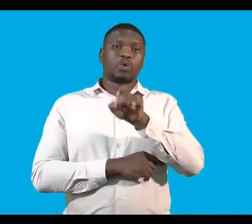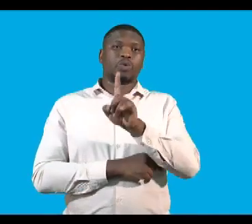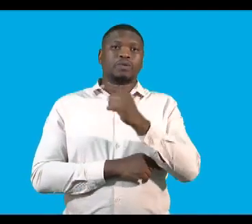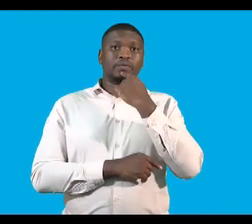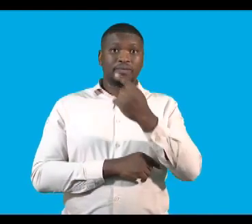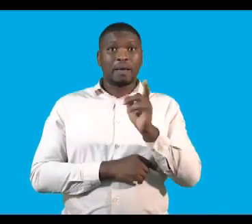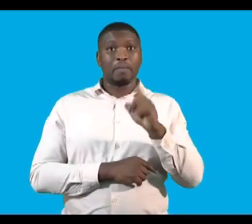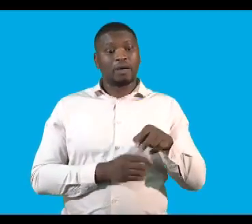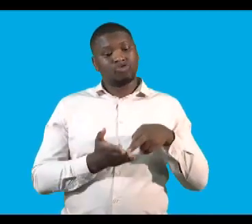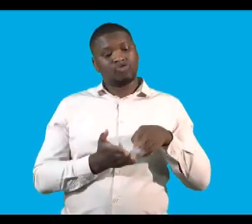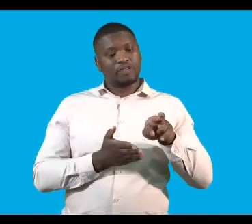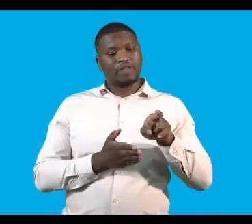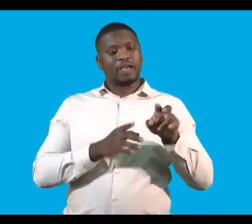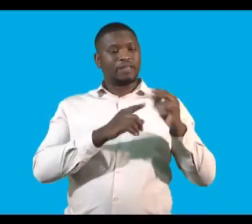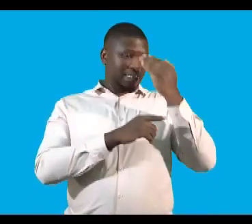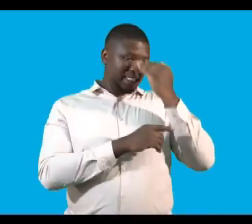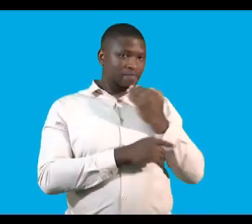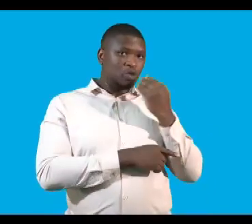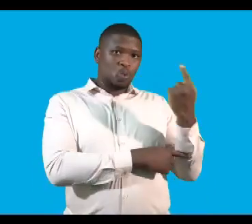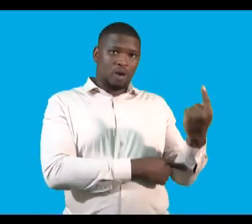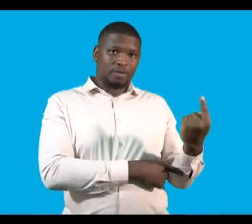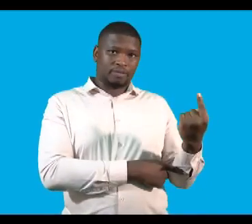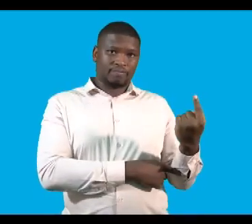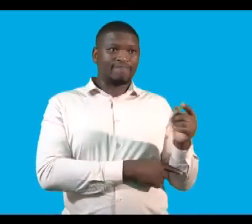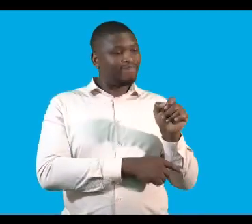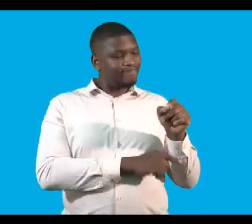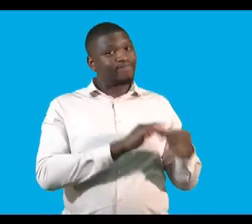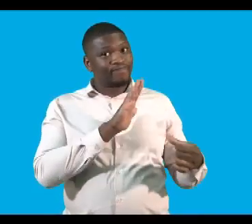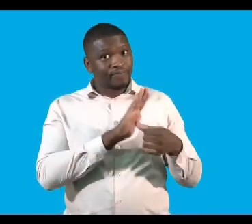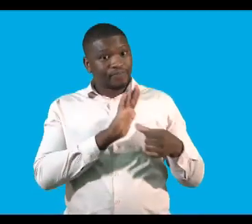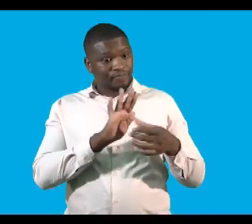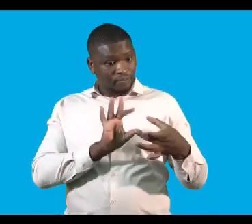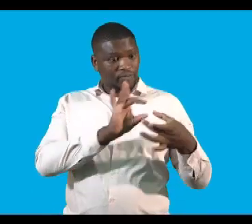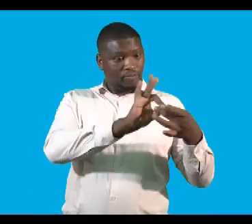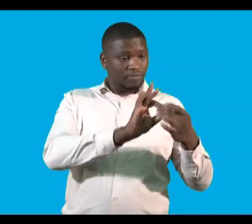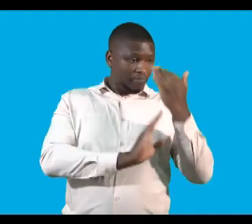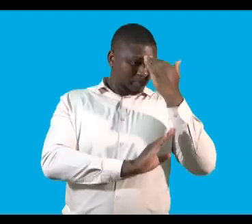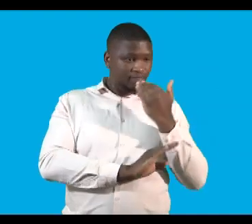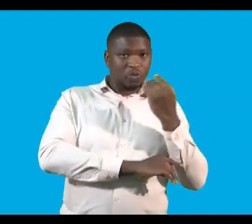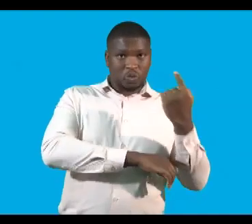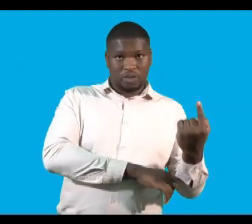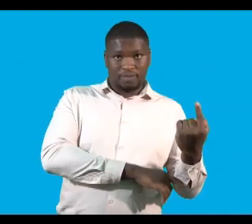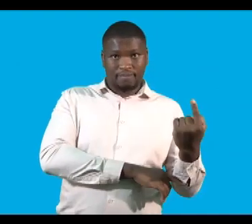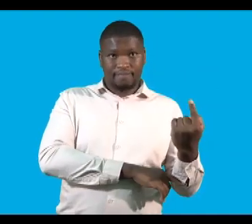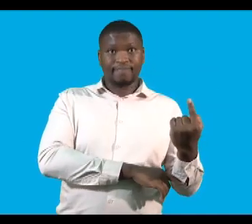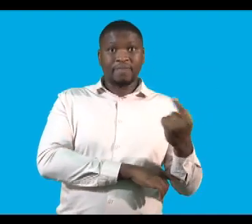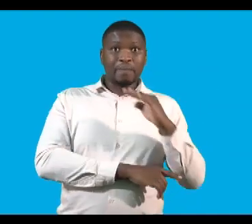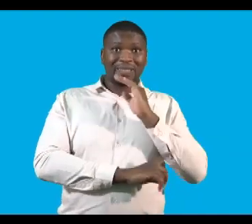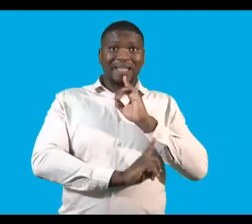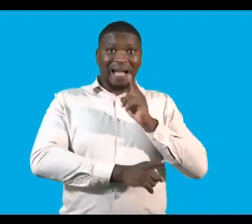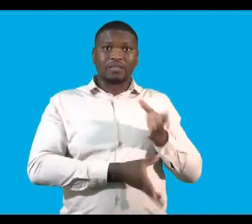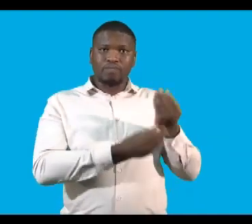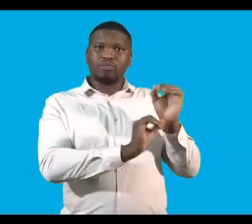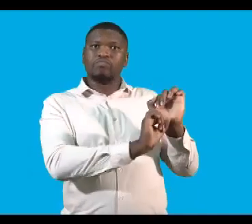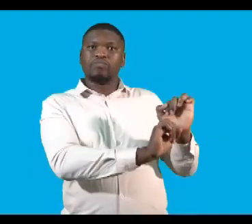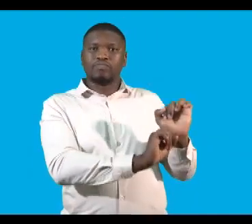4.1 says, refer to frame 1. That's very important because that is your textual reference, and that's where the base of your answer